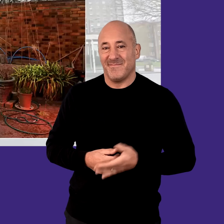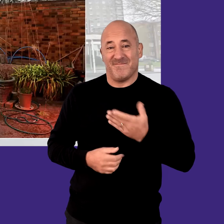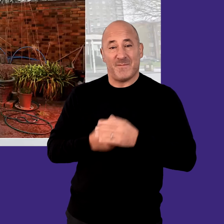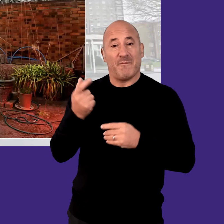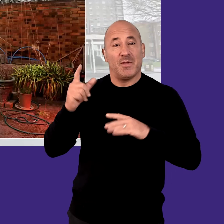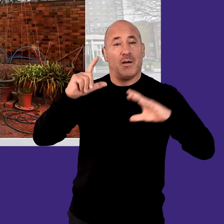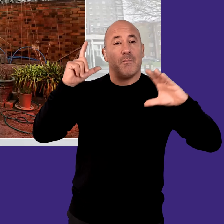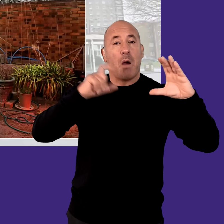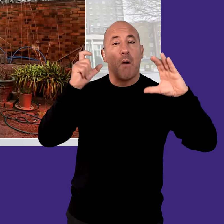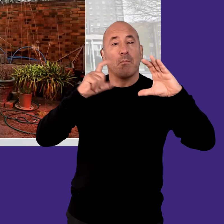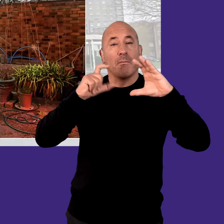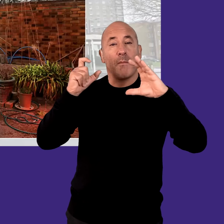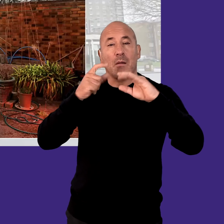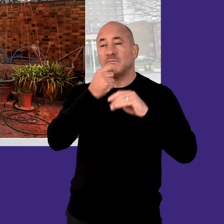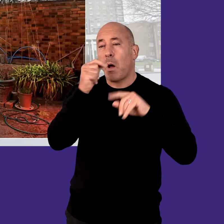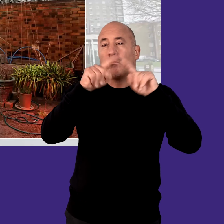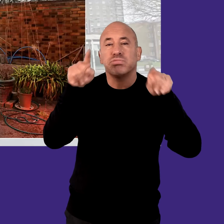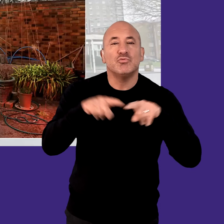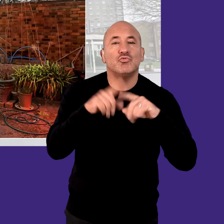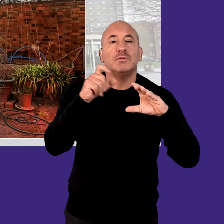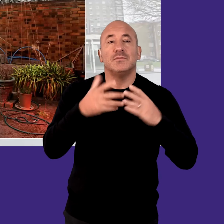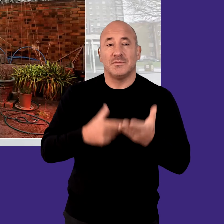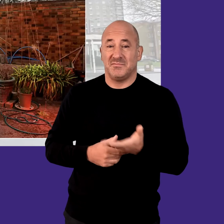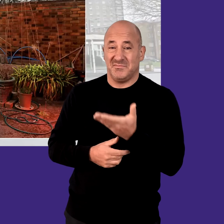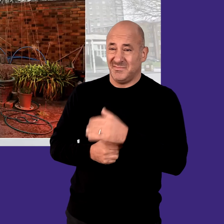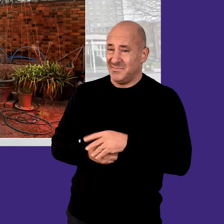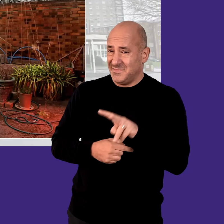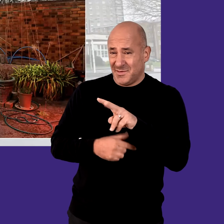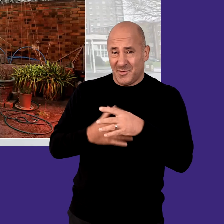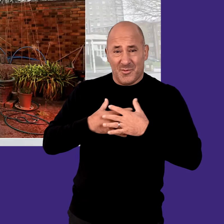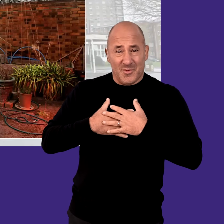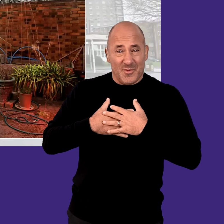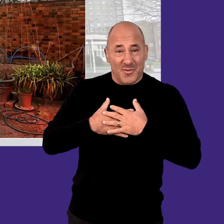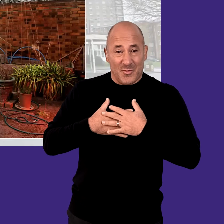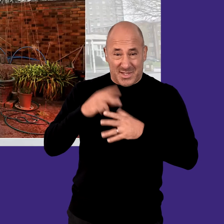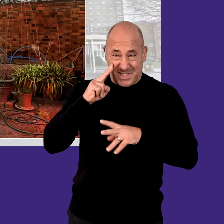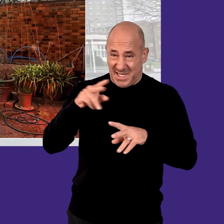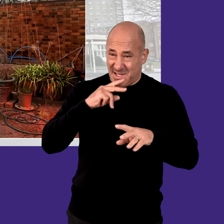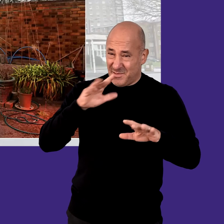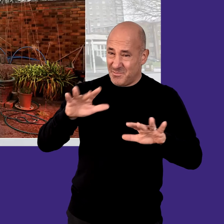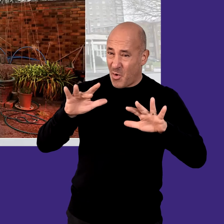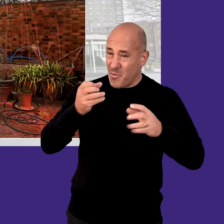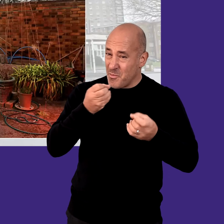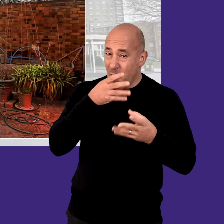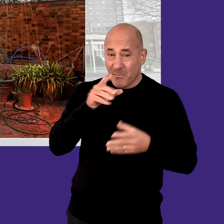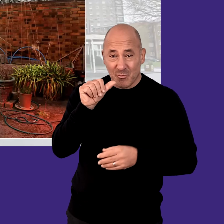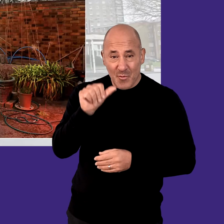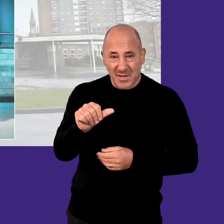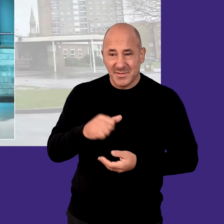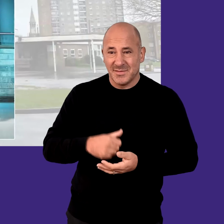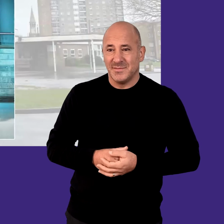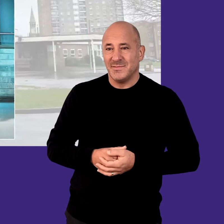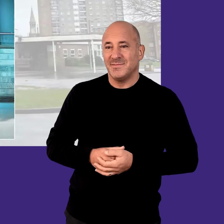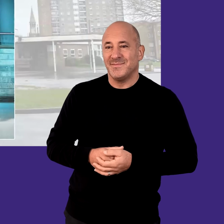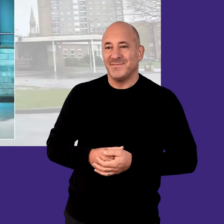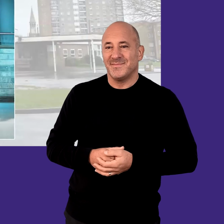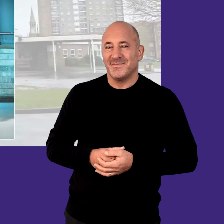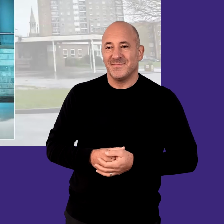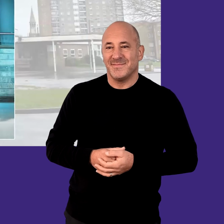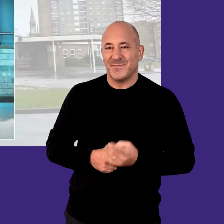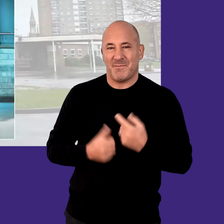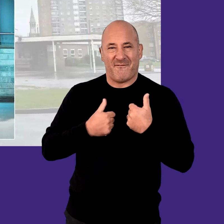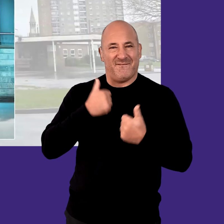And these are some of the portraits that he's been producing on the estate. That we absolutely love them, and I think they are truly stunning, as you can see.